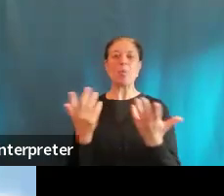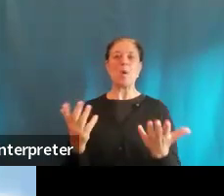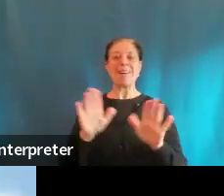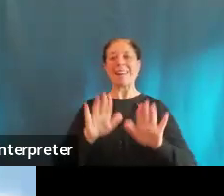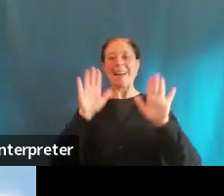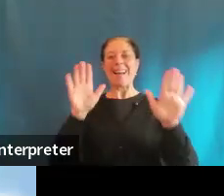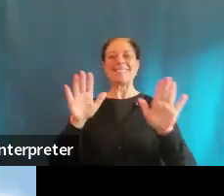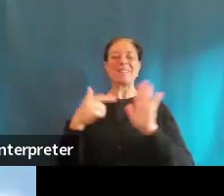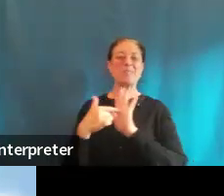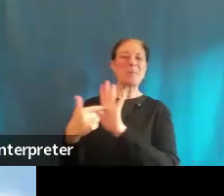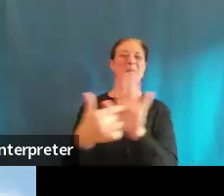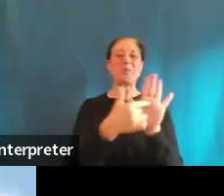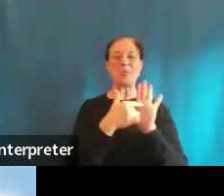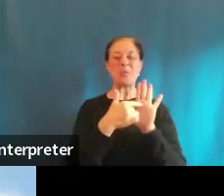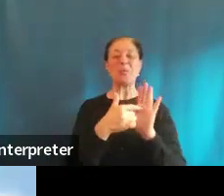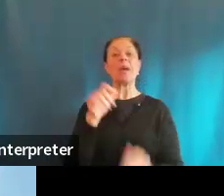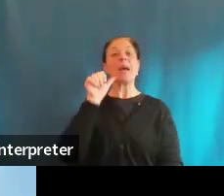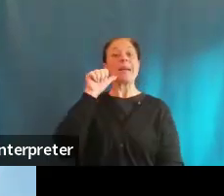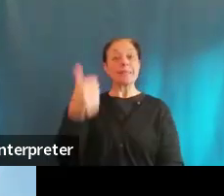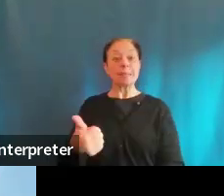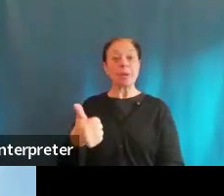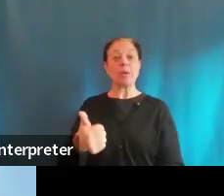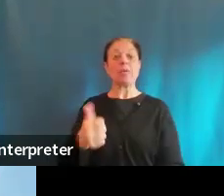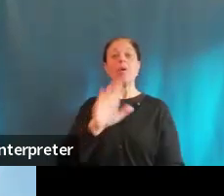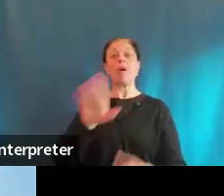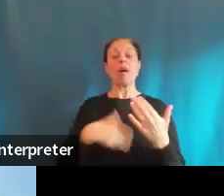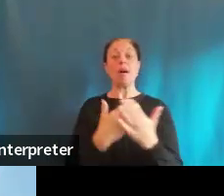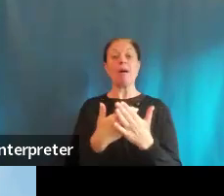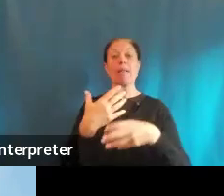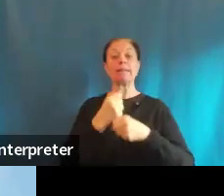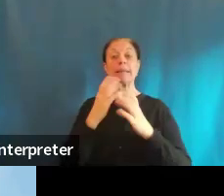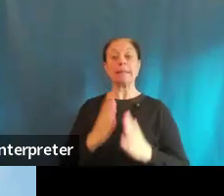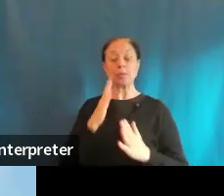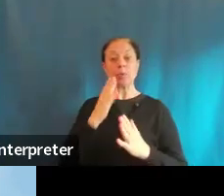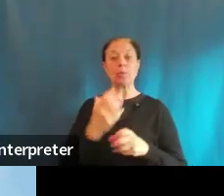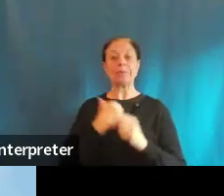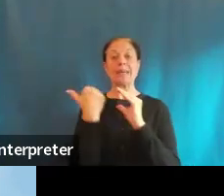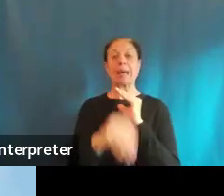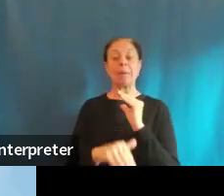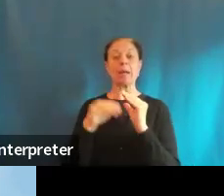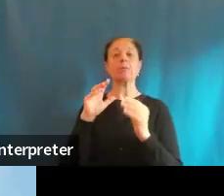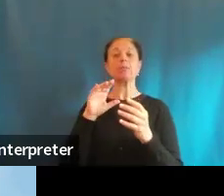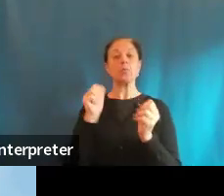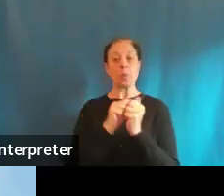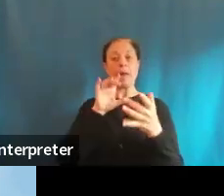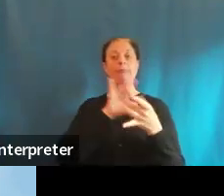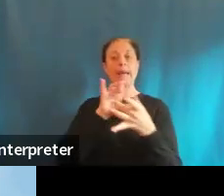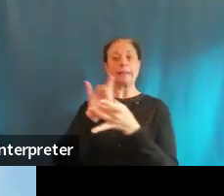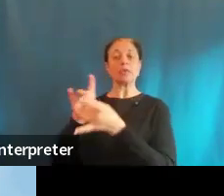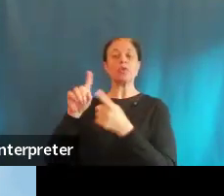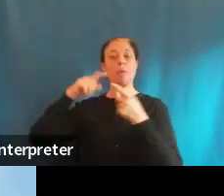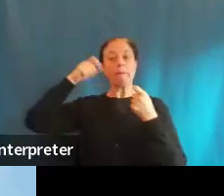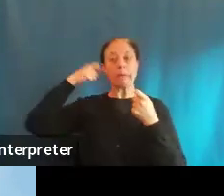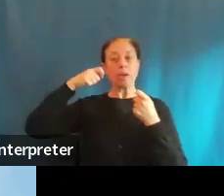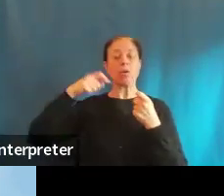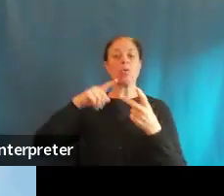excellent preview. Tomorrow, all attendees will receive an email containing links to today's video recording,